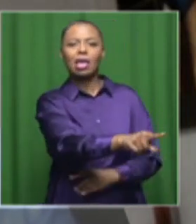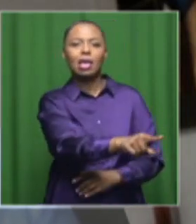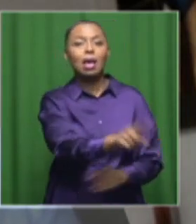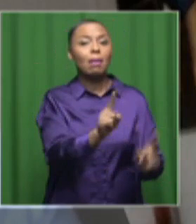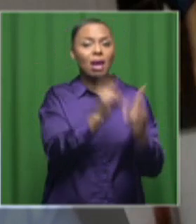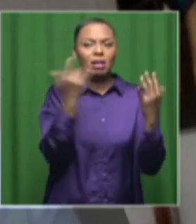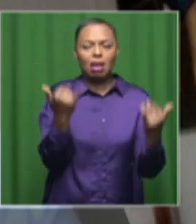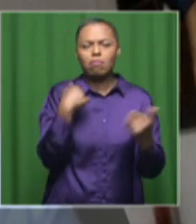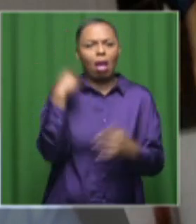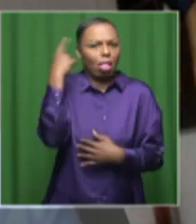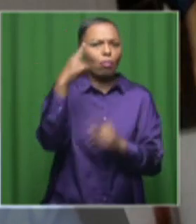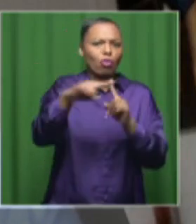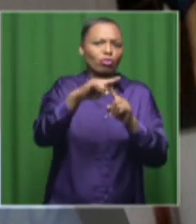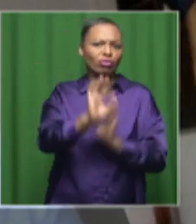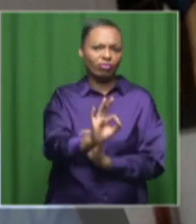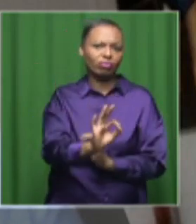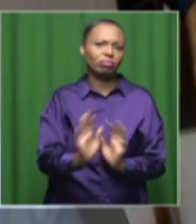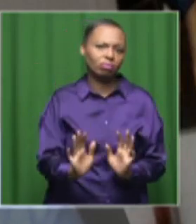here.